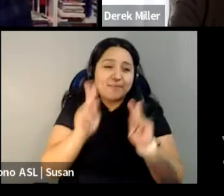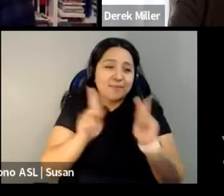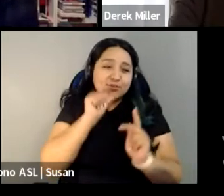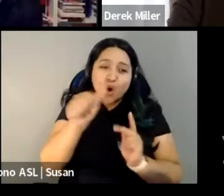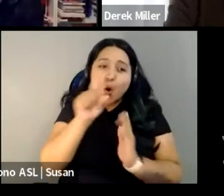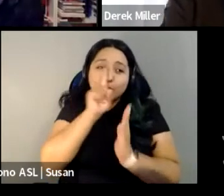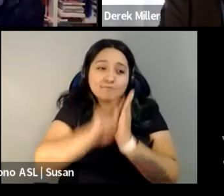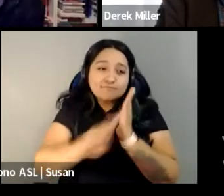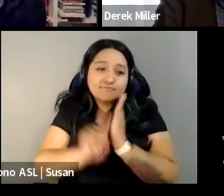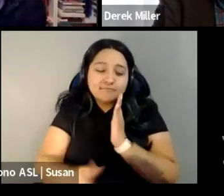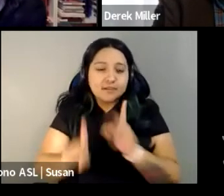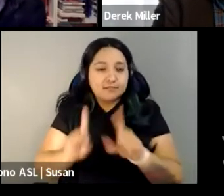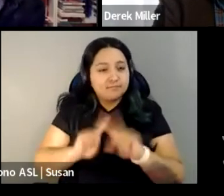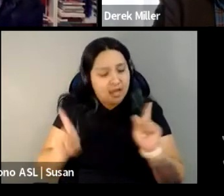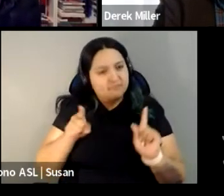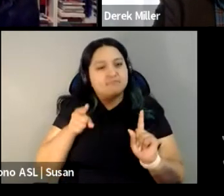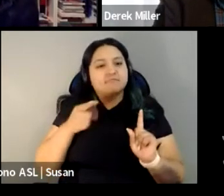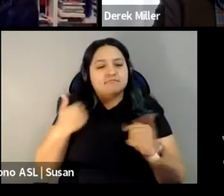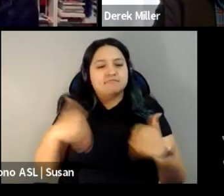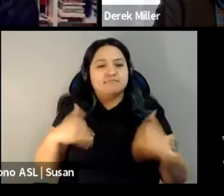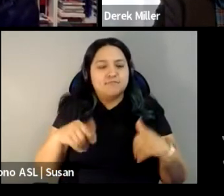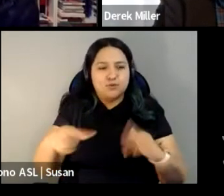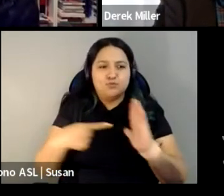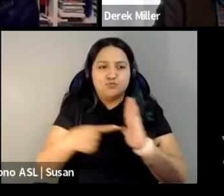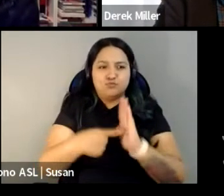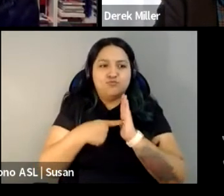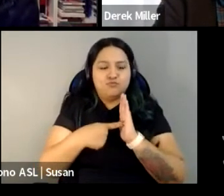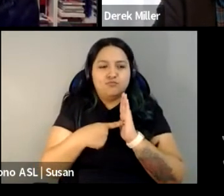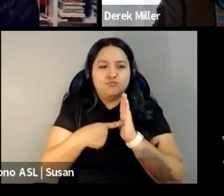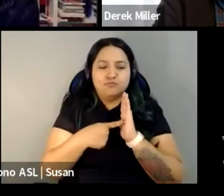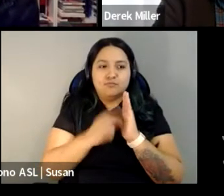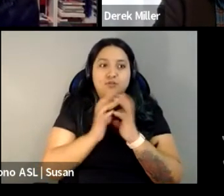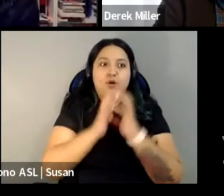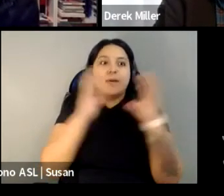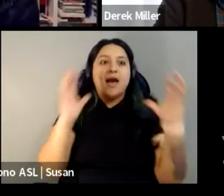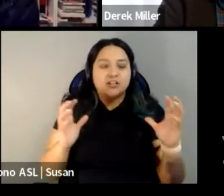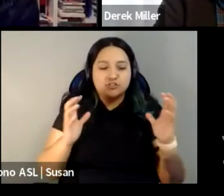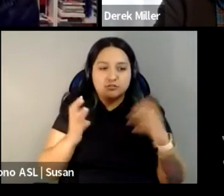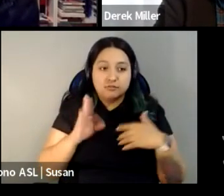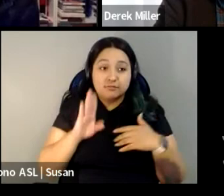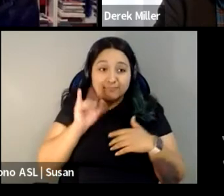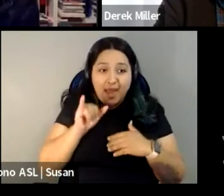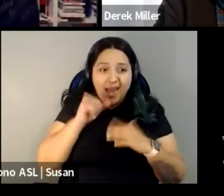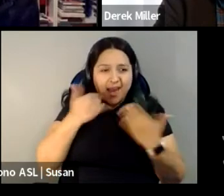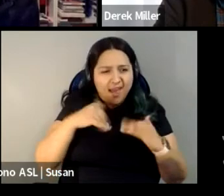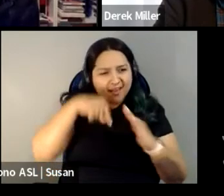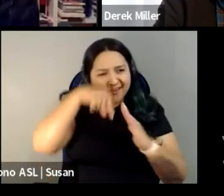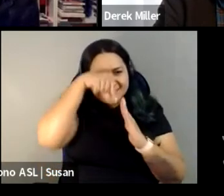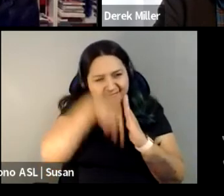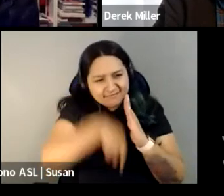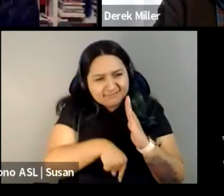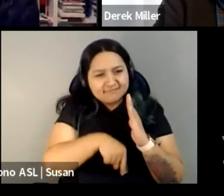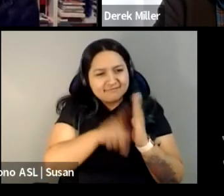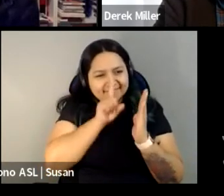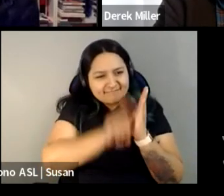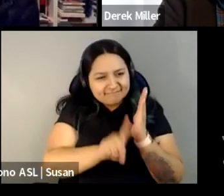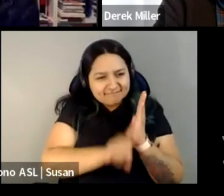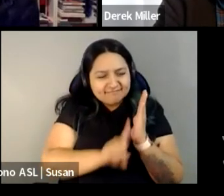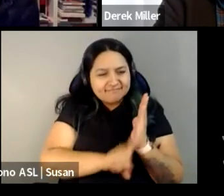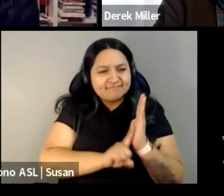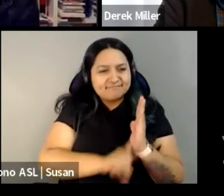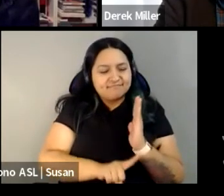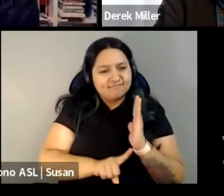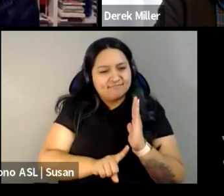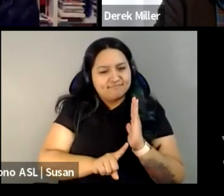so much to us by just taking a measured look at their investments